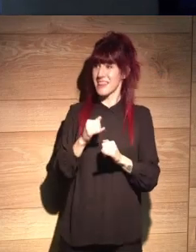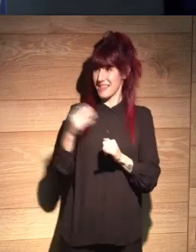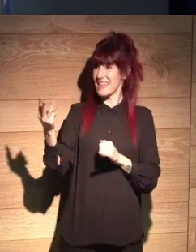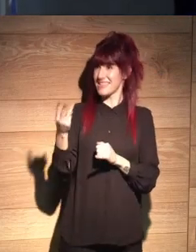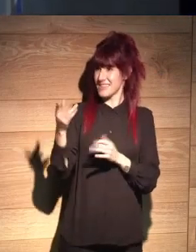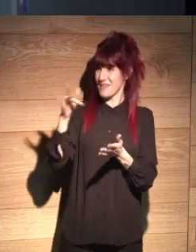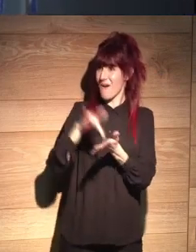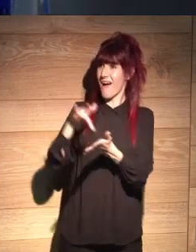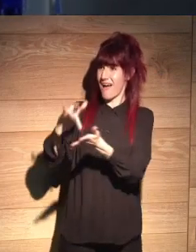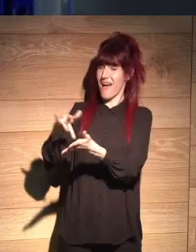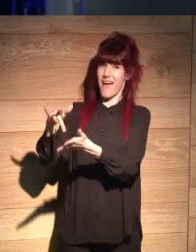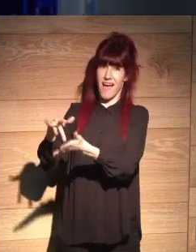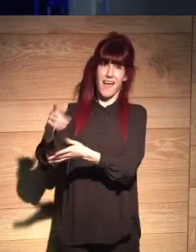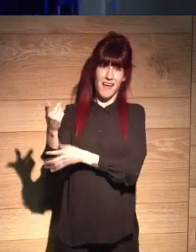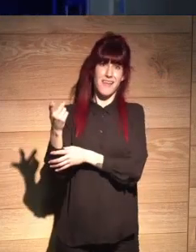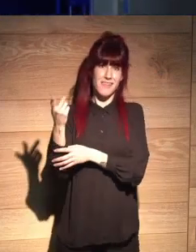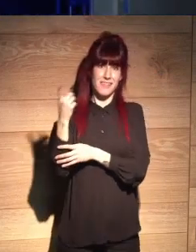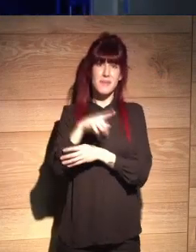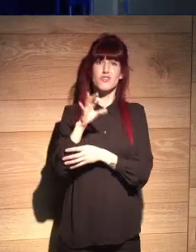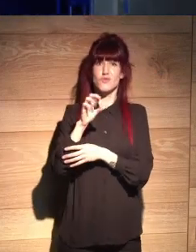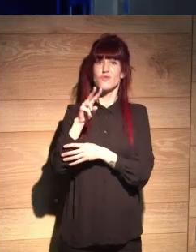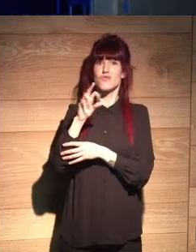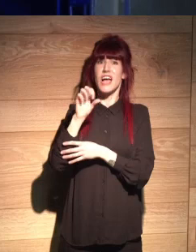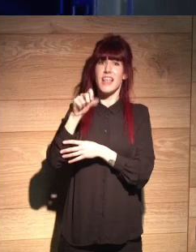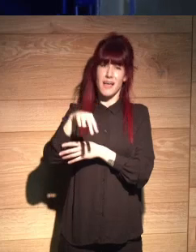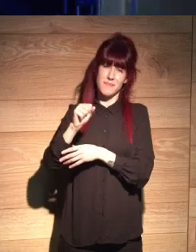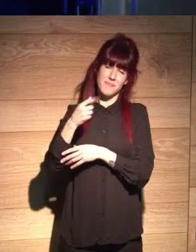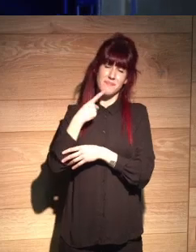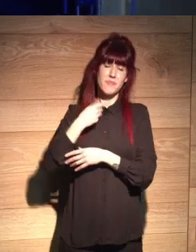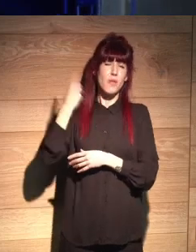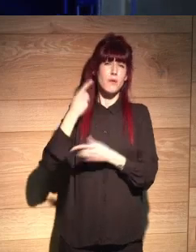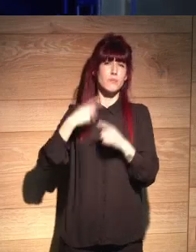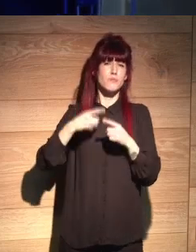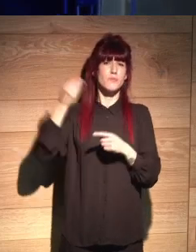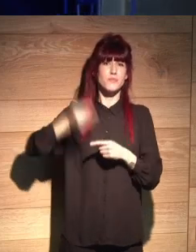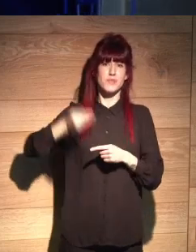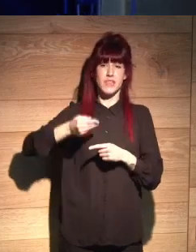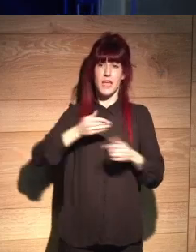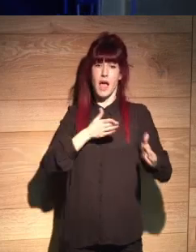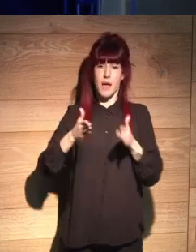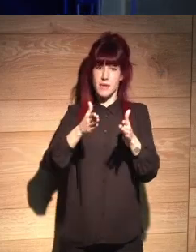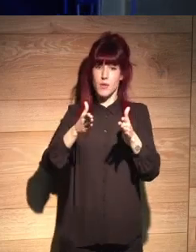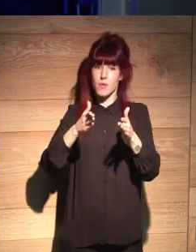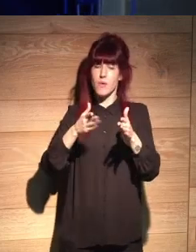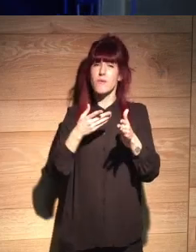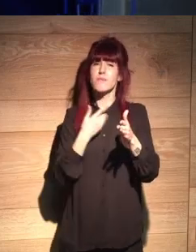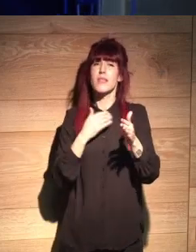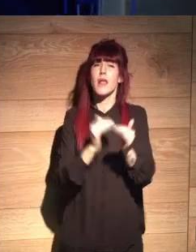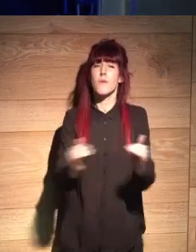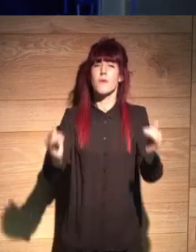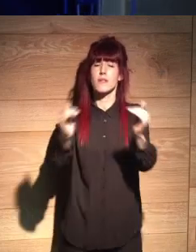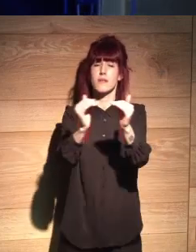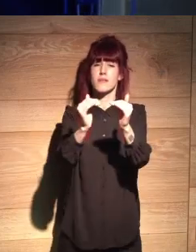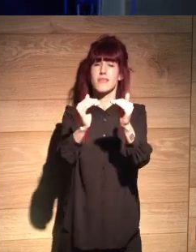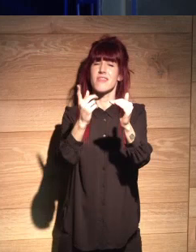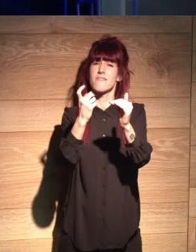the case of the 3 of them. And one very important thing that they've said, in the